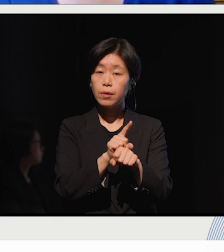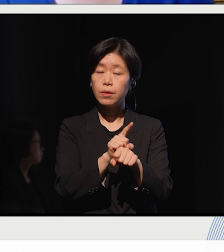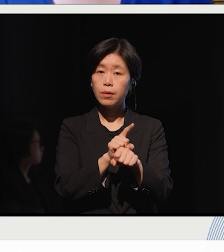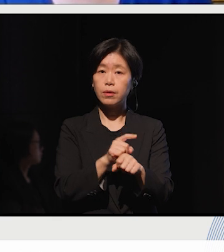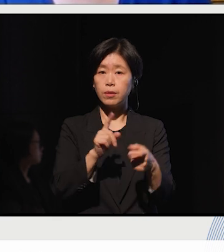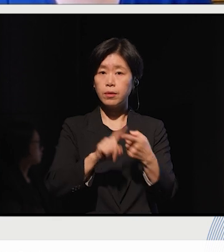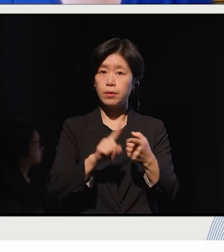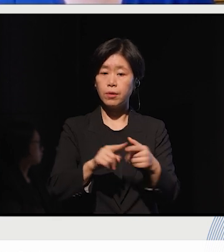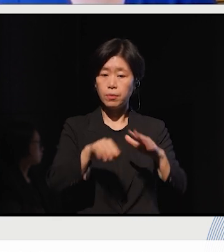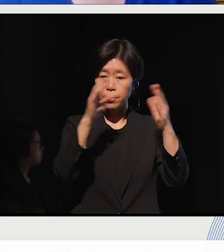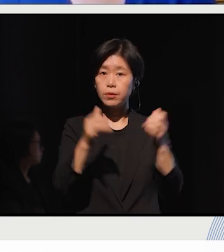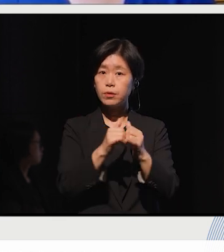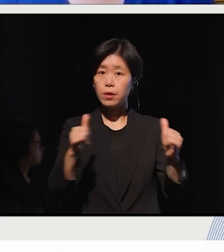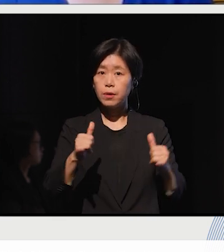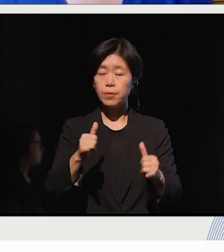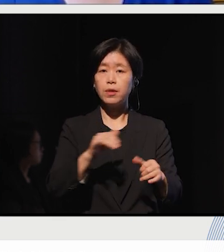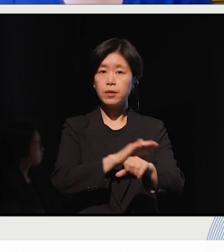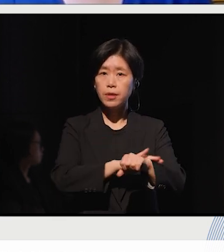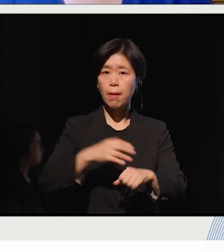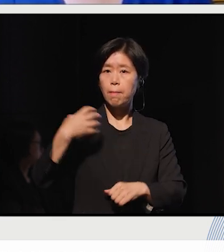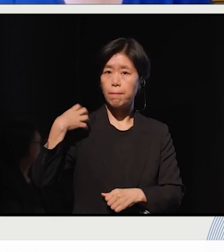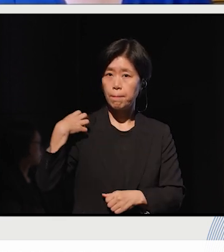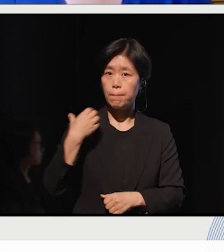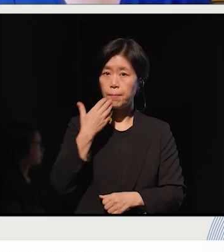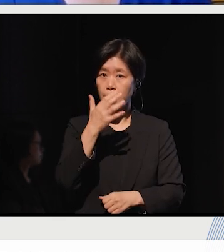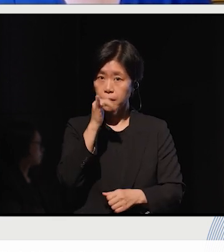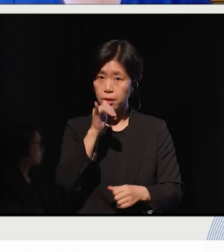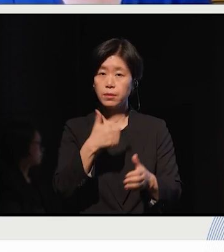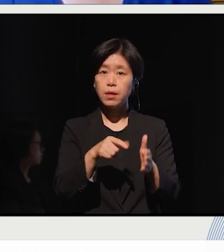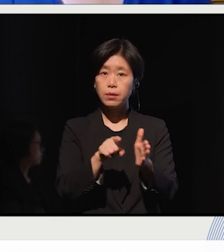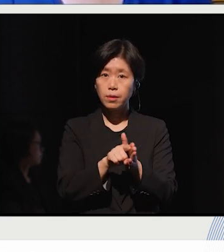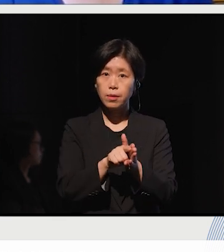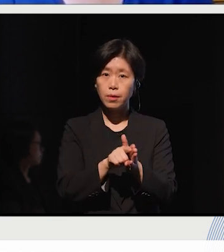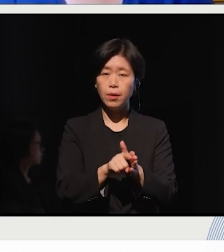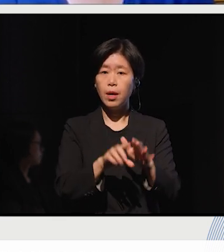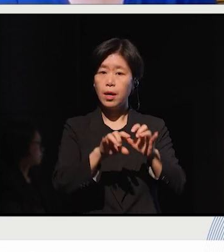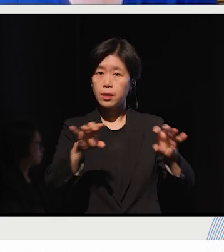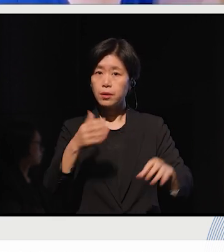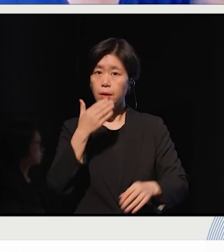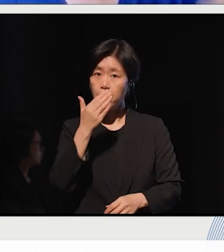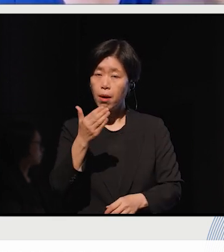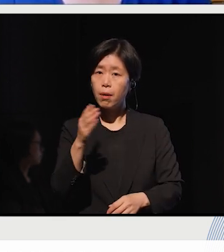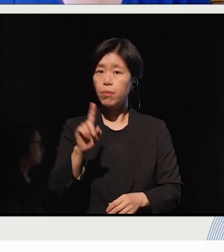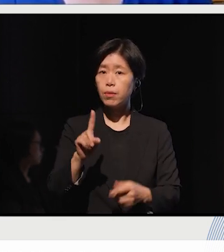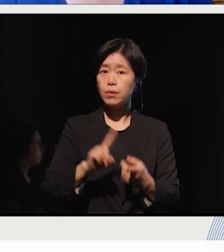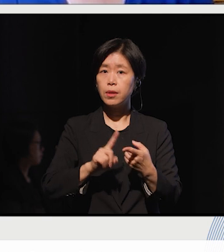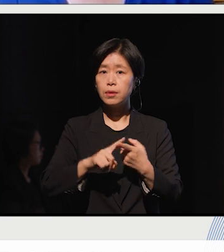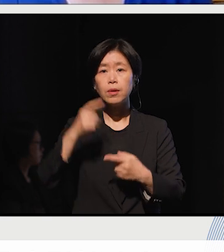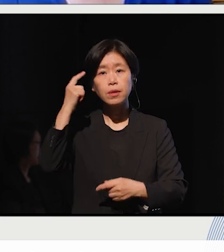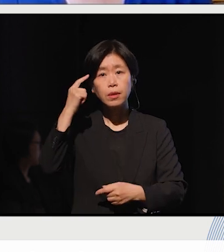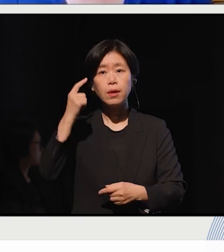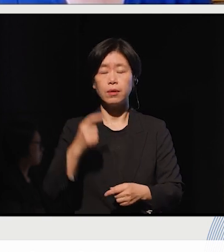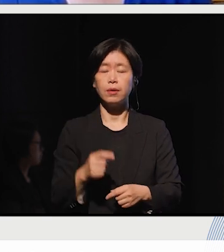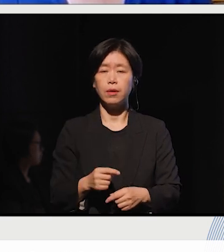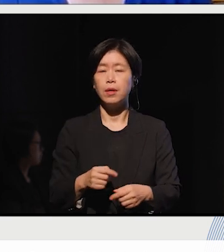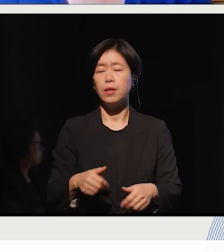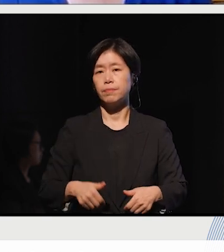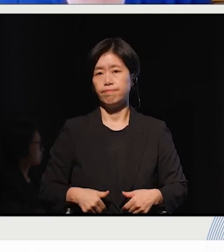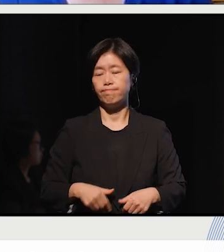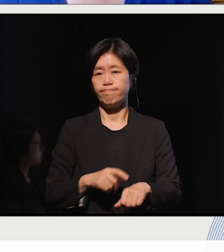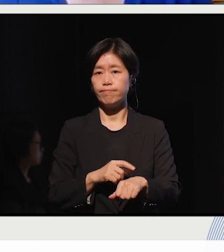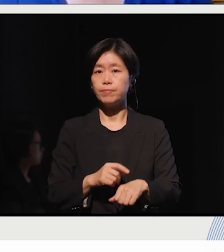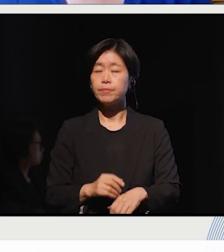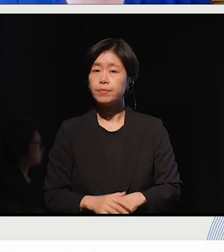entire institution, and that everyone is confident that they have the capacity to welcome people with disabilities to the